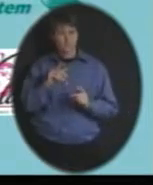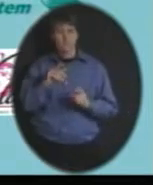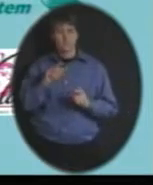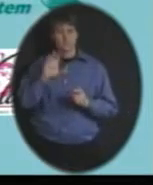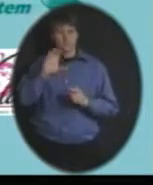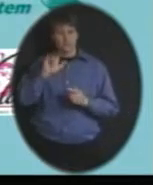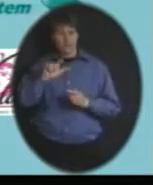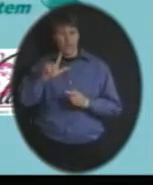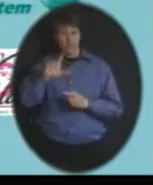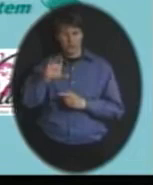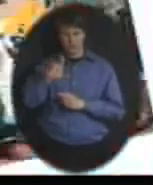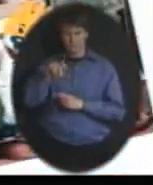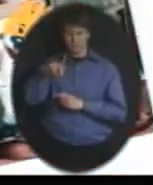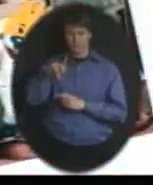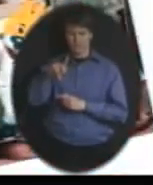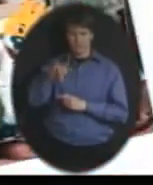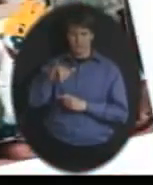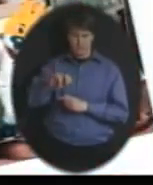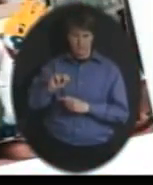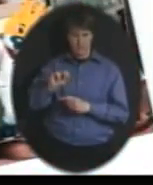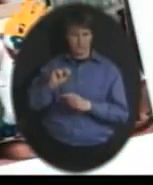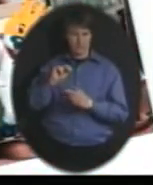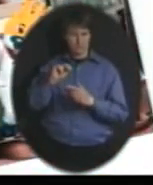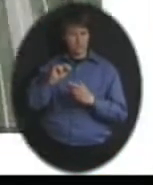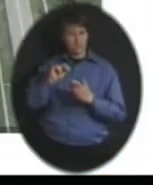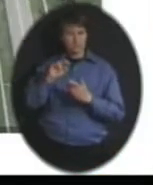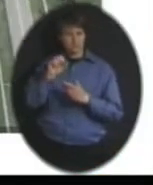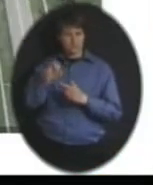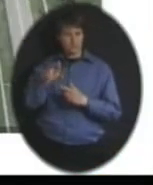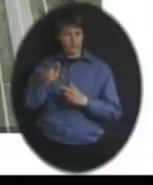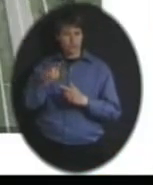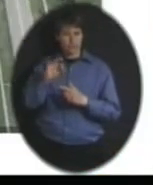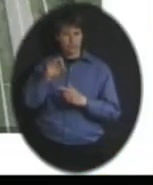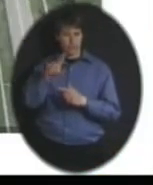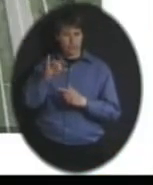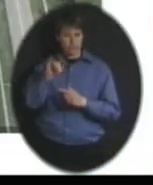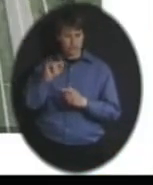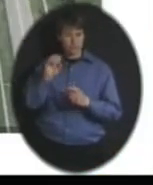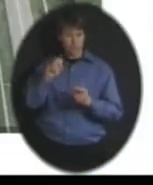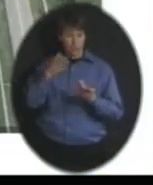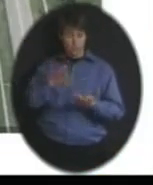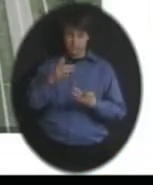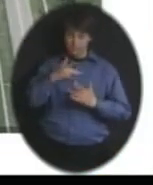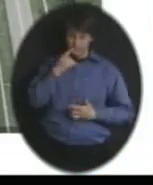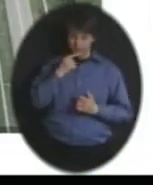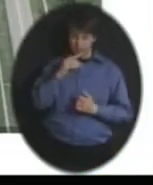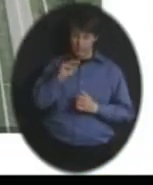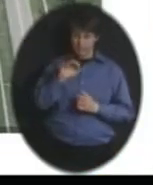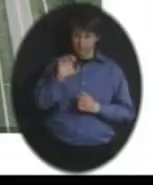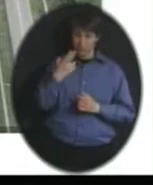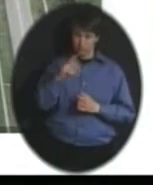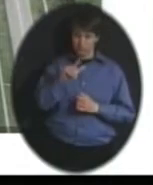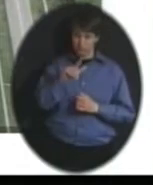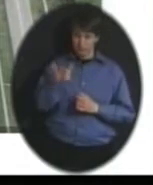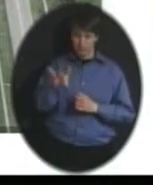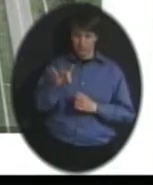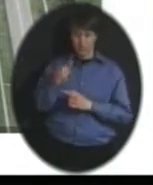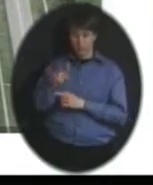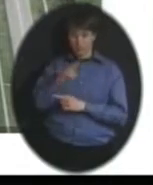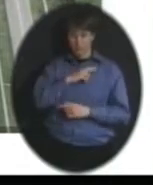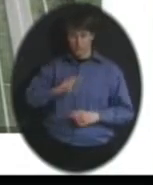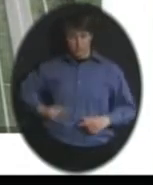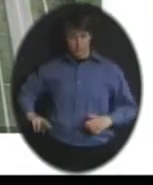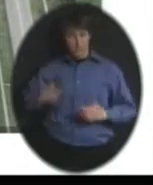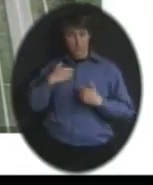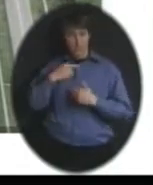Foundation. And so, excited to say that on March 28th, the Royals held a press